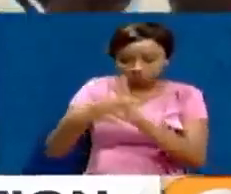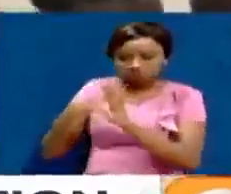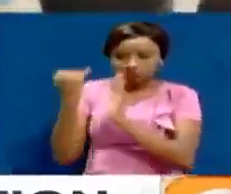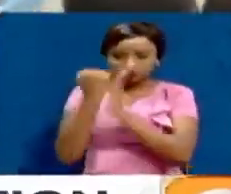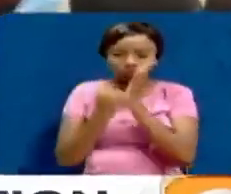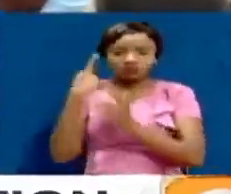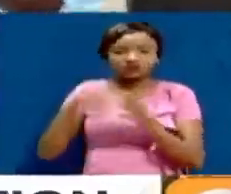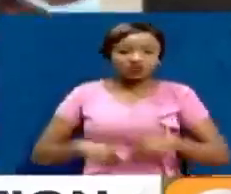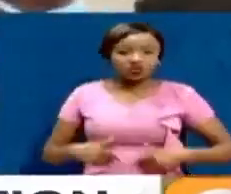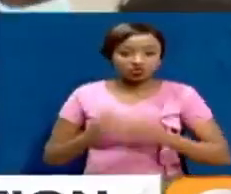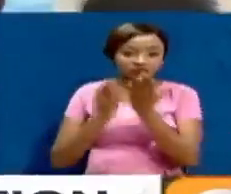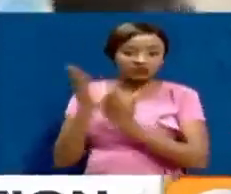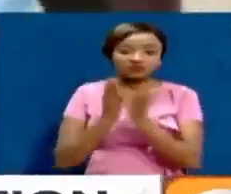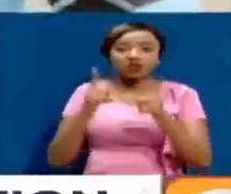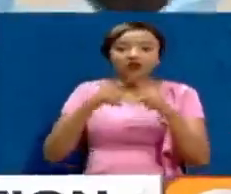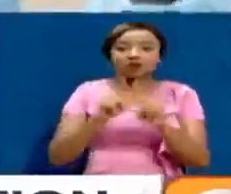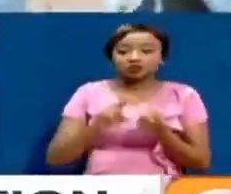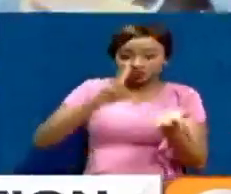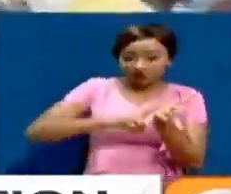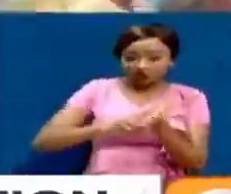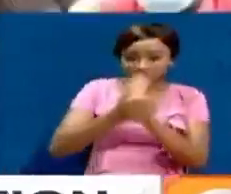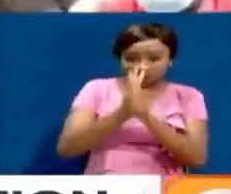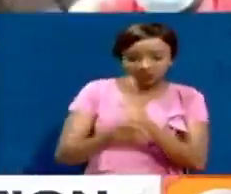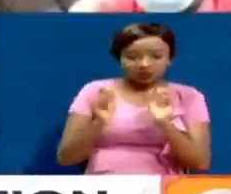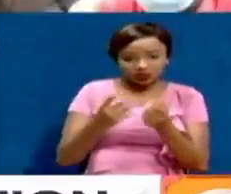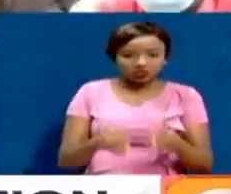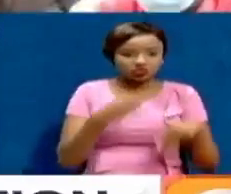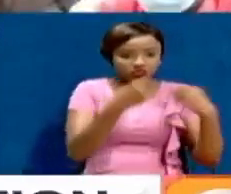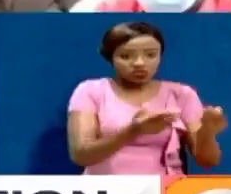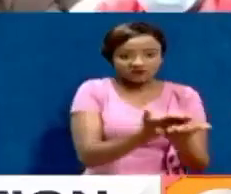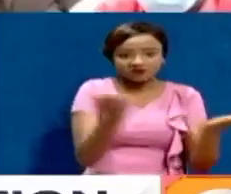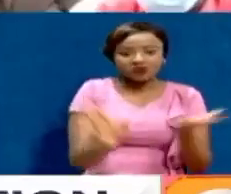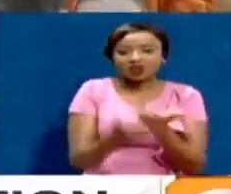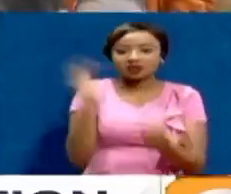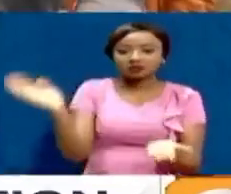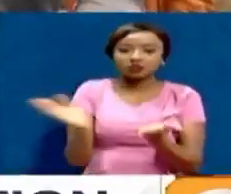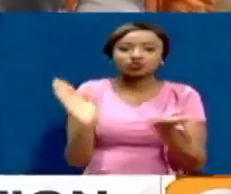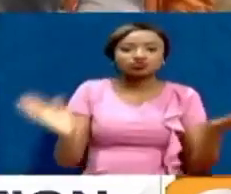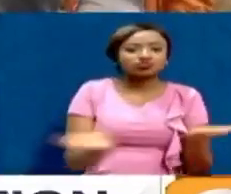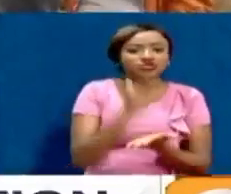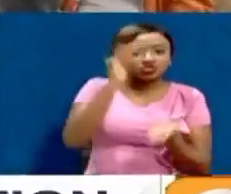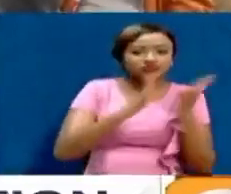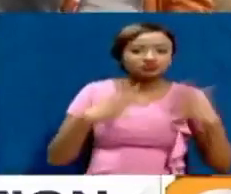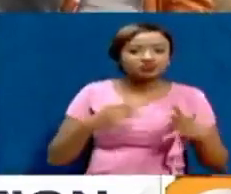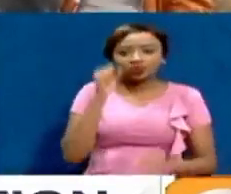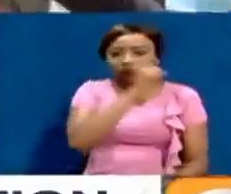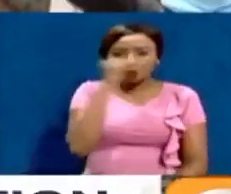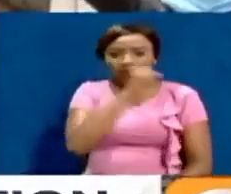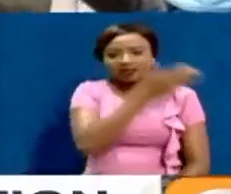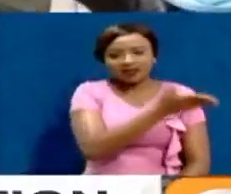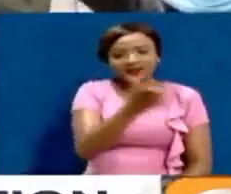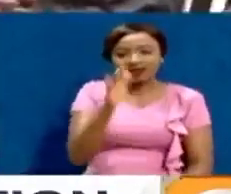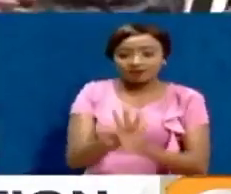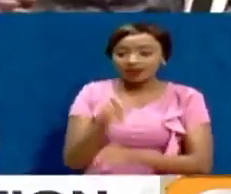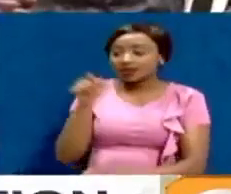governor says vocational skills and building business development capacities will help eradicate street families in the county. He spoke at a